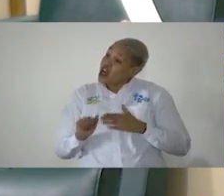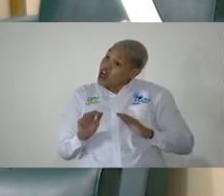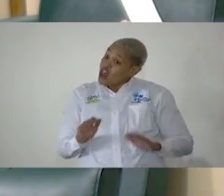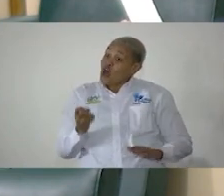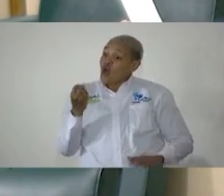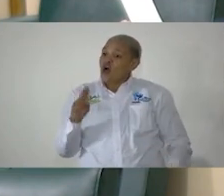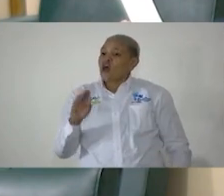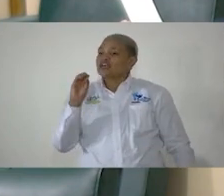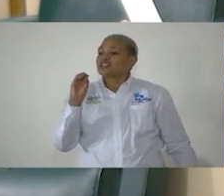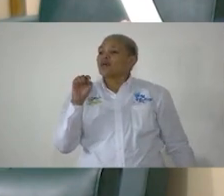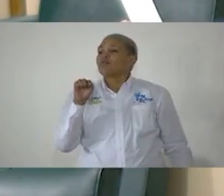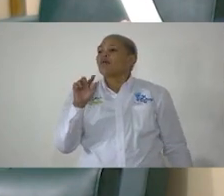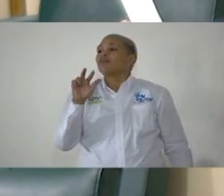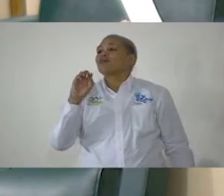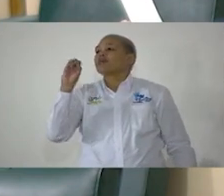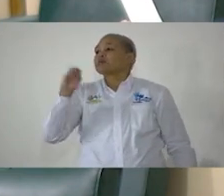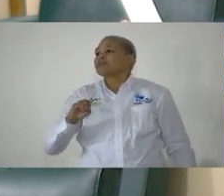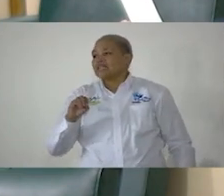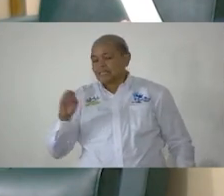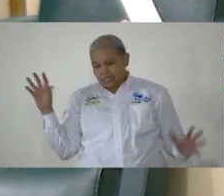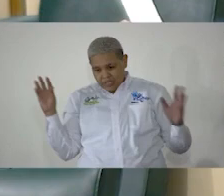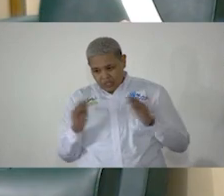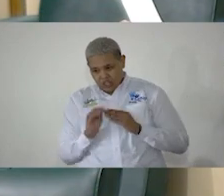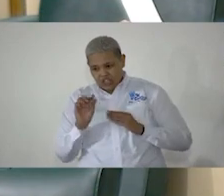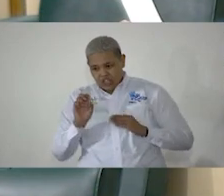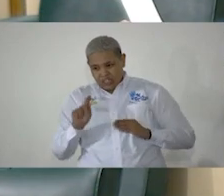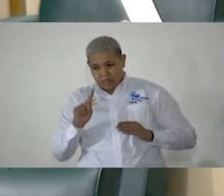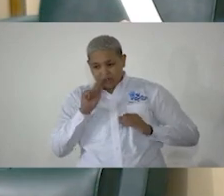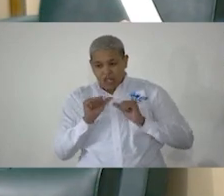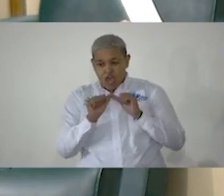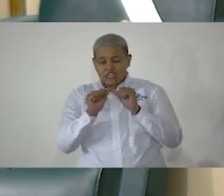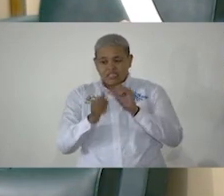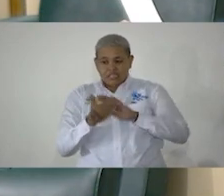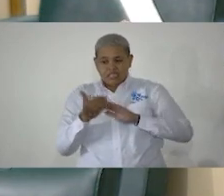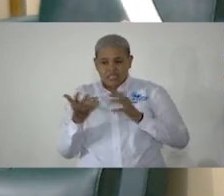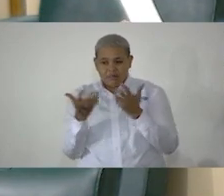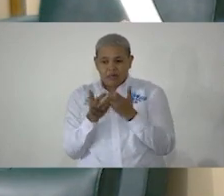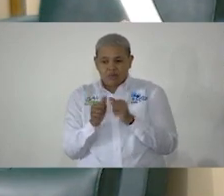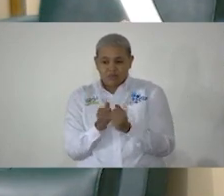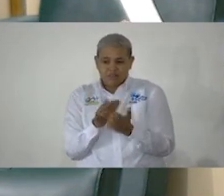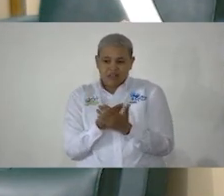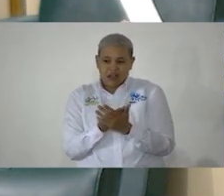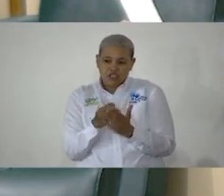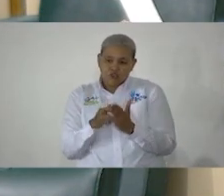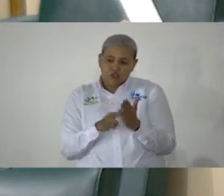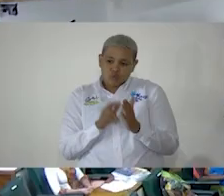or 0.3% of GDP, consistent with fiscal rules.